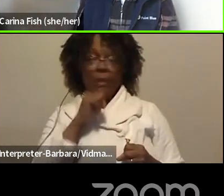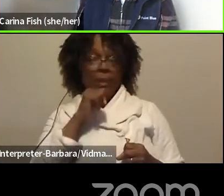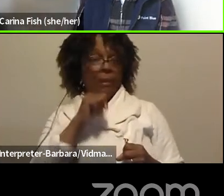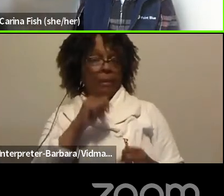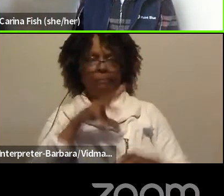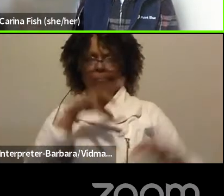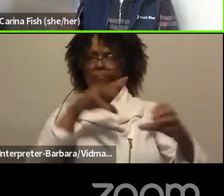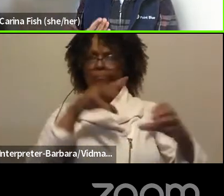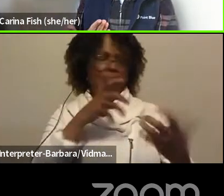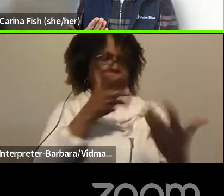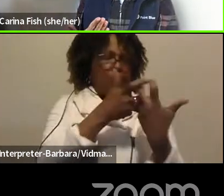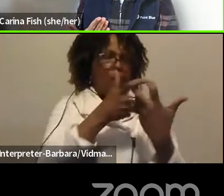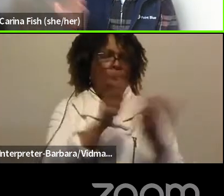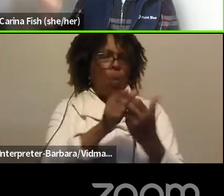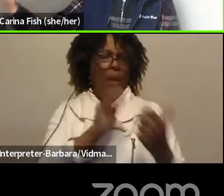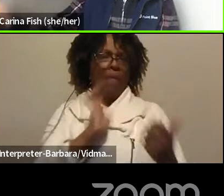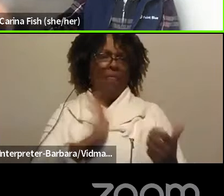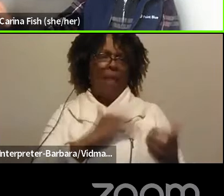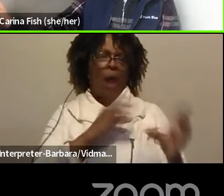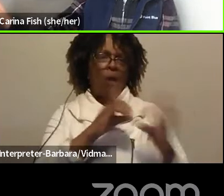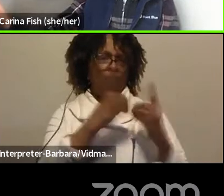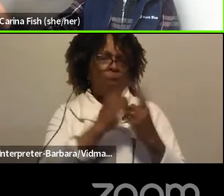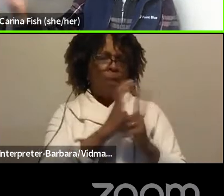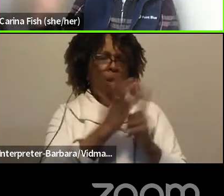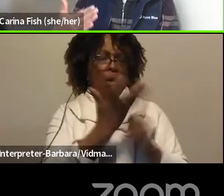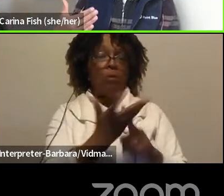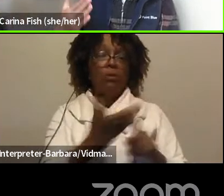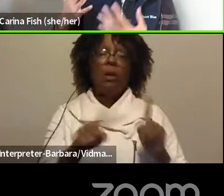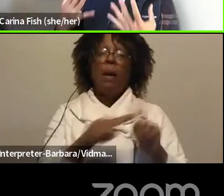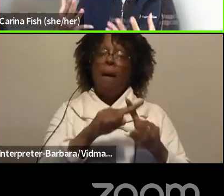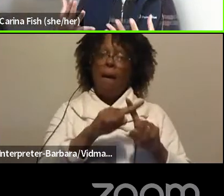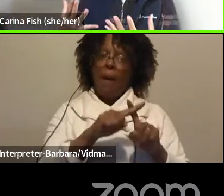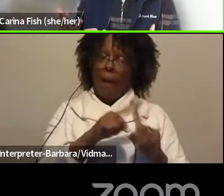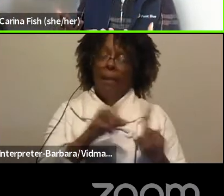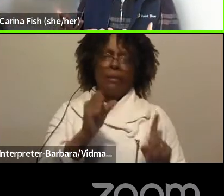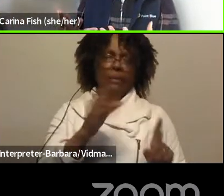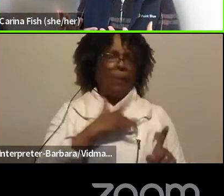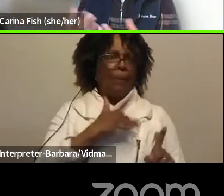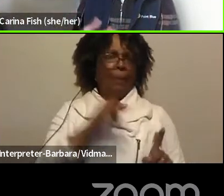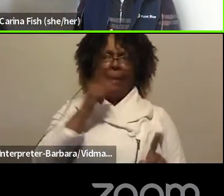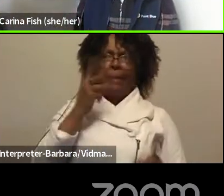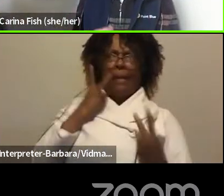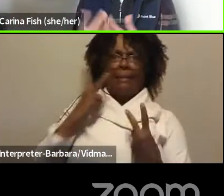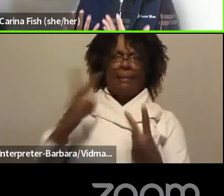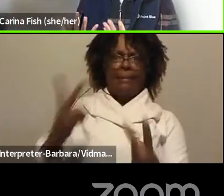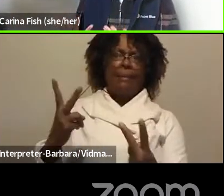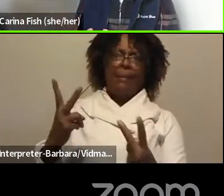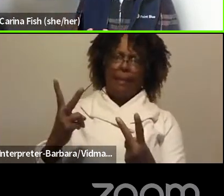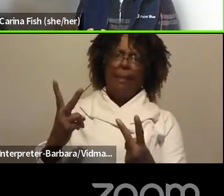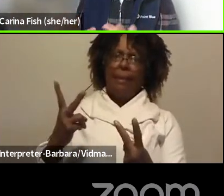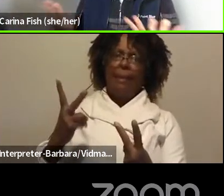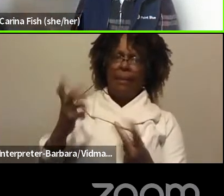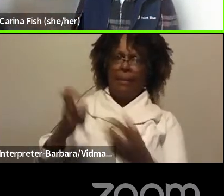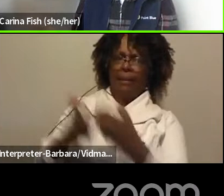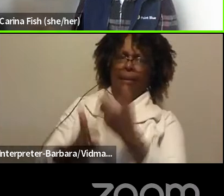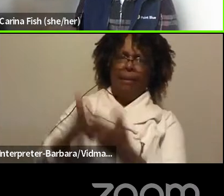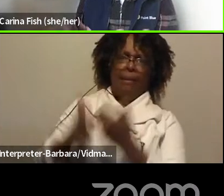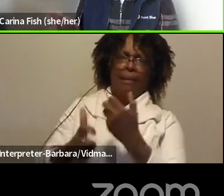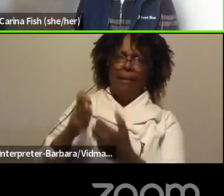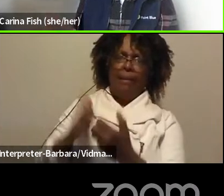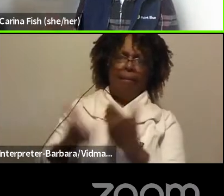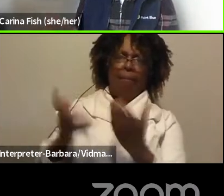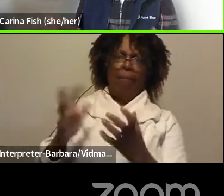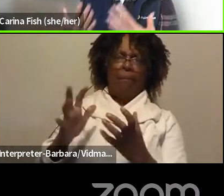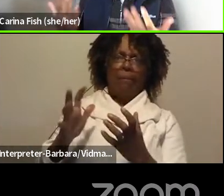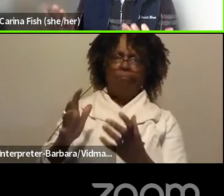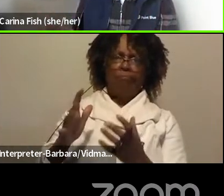can't really have that as your stated goal and not address the elephant in the room. And so I was like, just putting that out there that